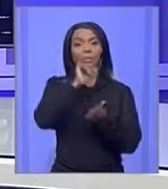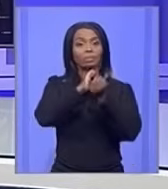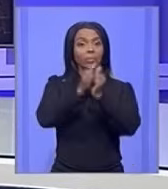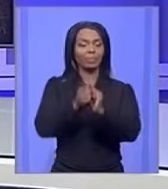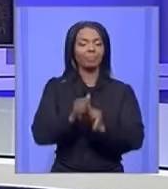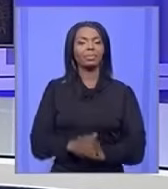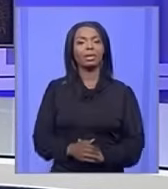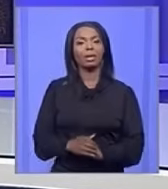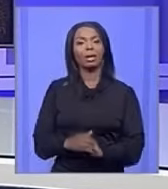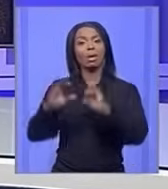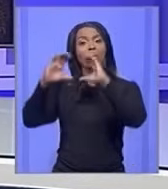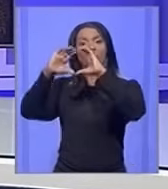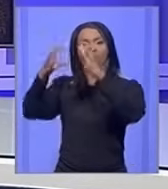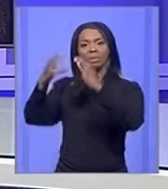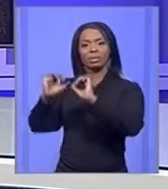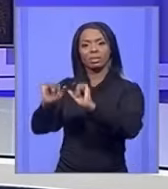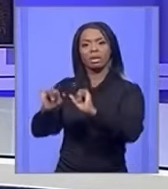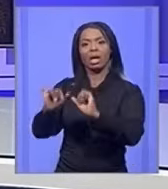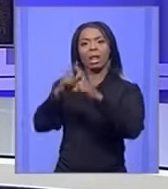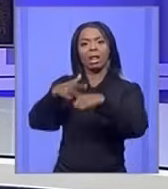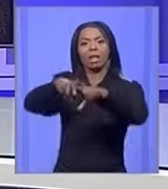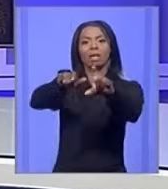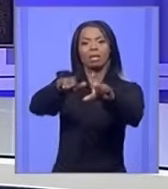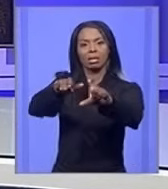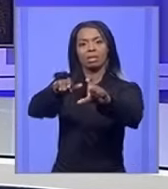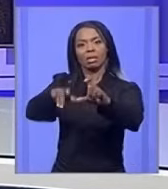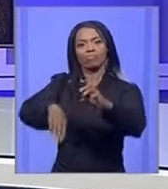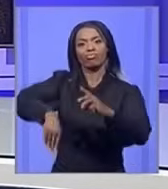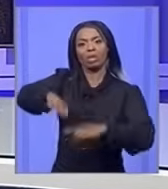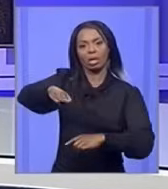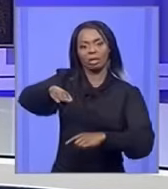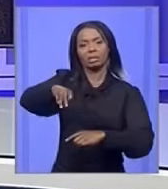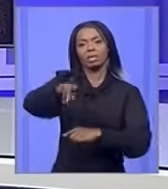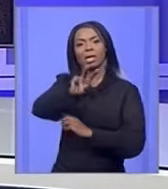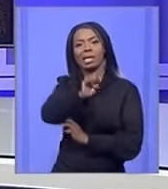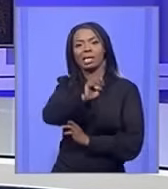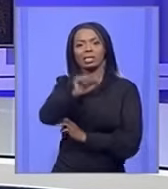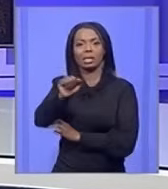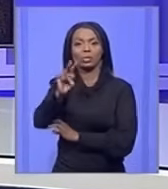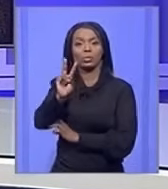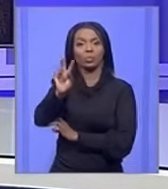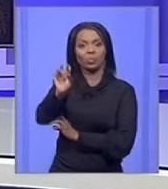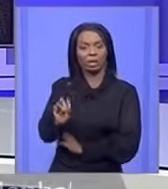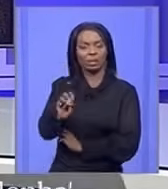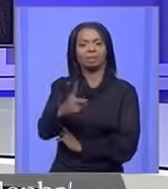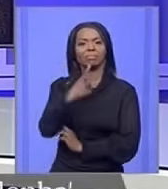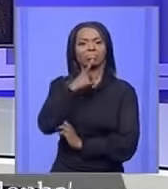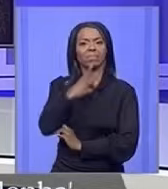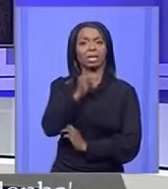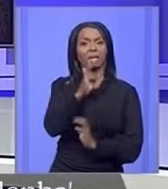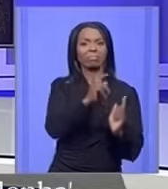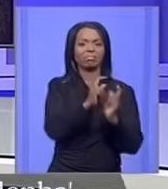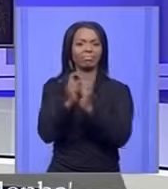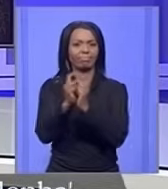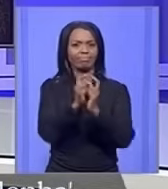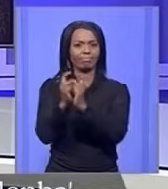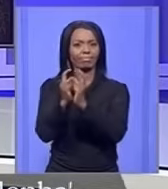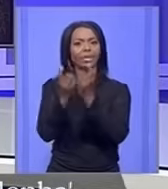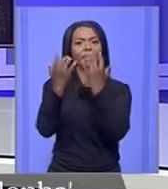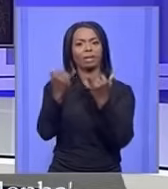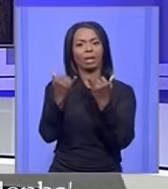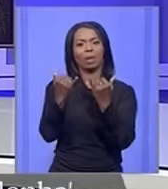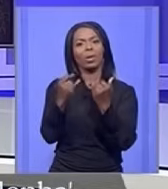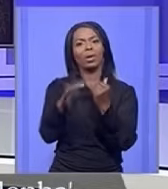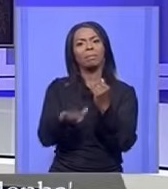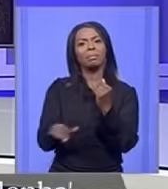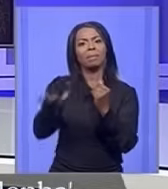Dipapading, mokomishinara wa ligi ya krikete ya SA20 o dumela gore go thulana ga matšatši a papadi